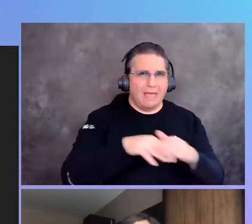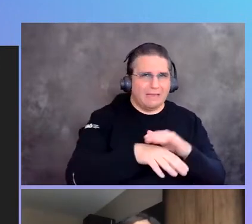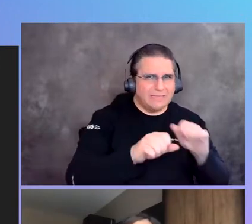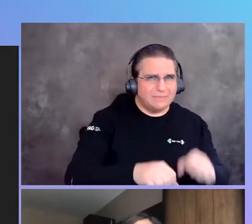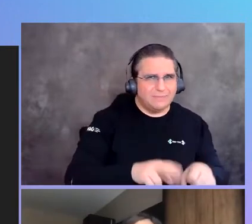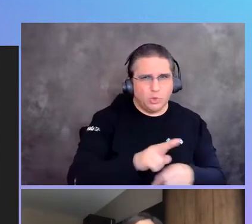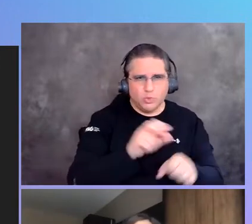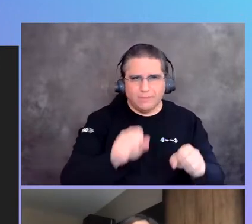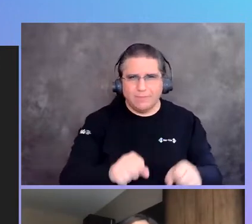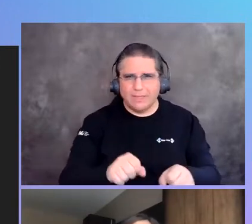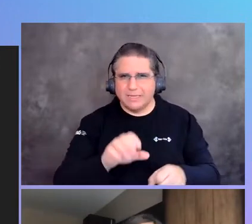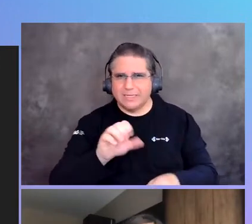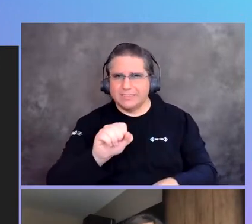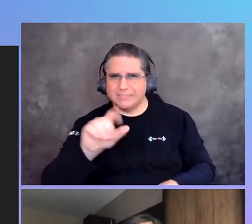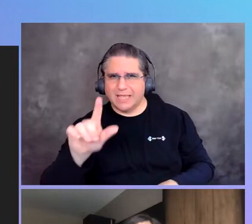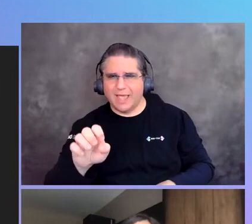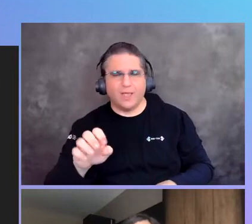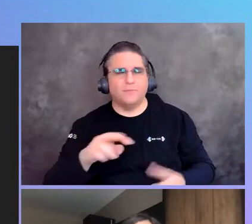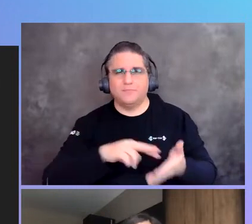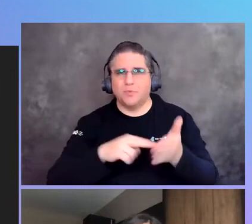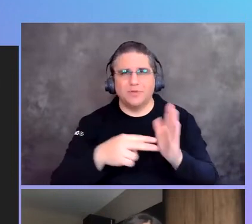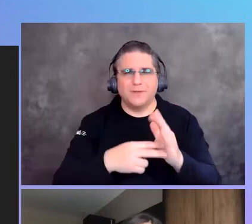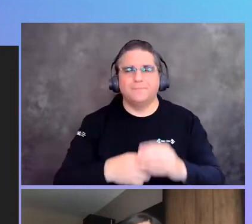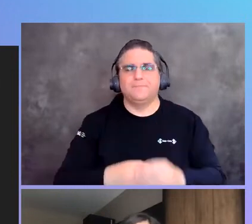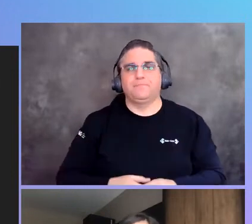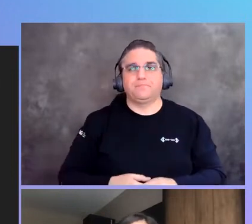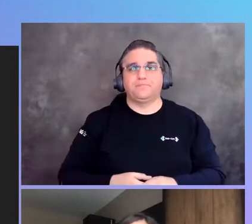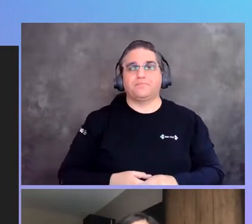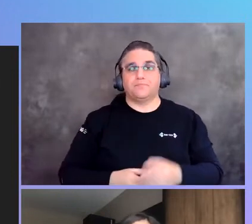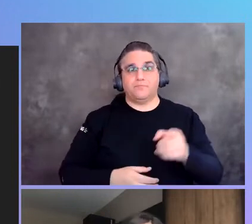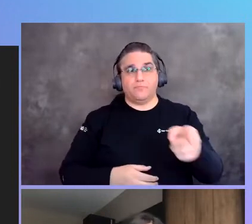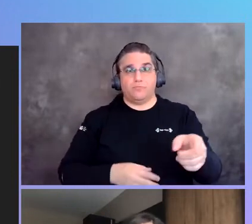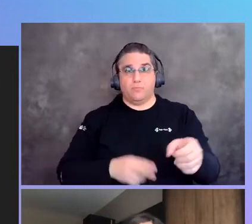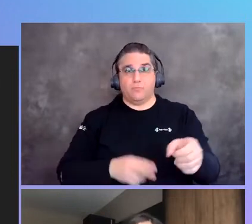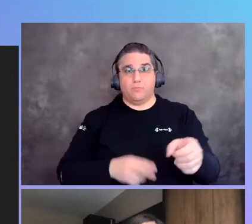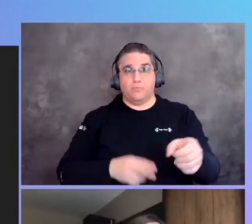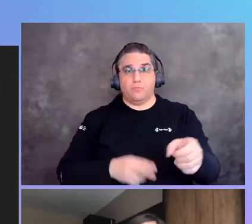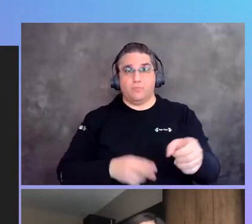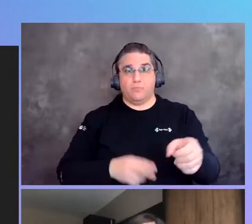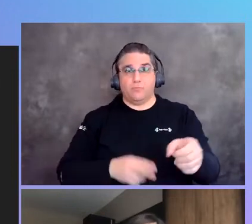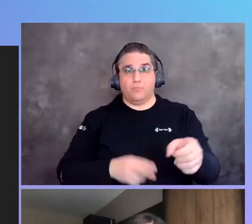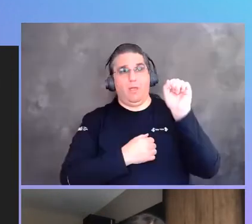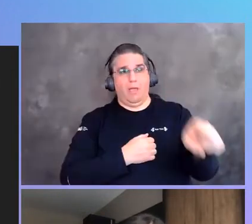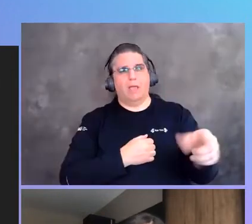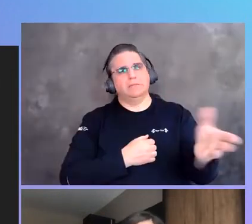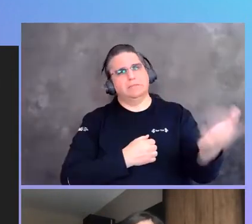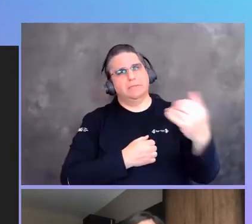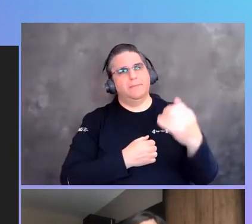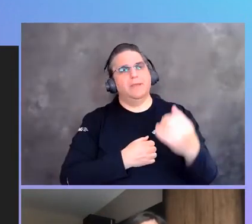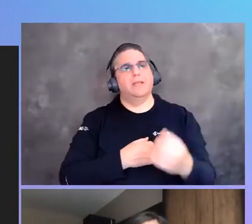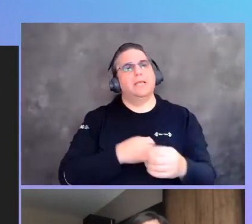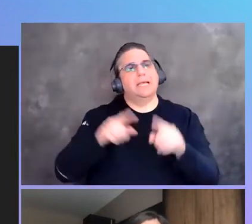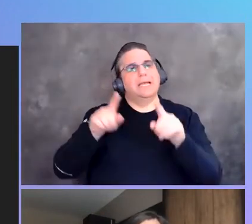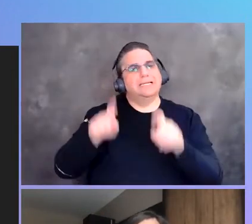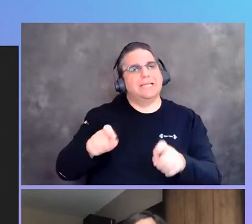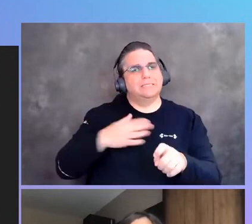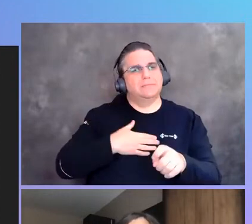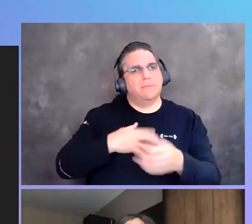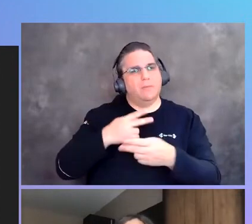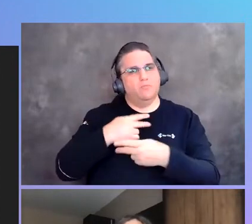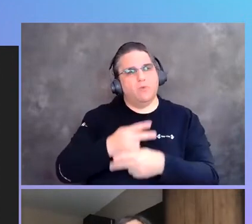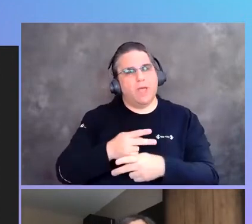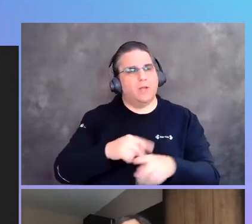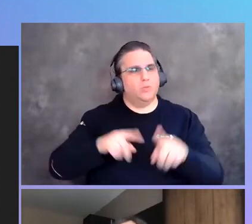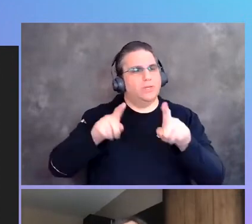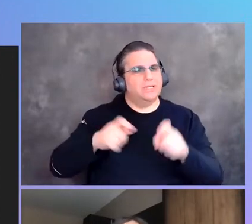it effectively asks a user to test your product or service and then